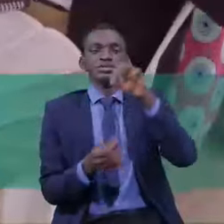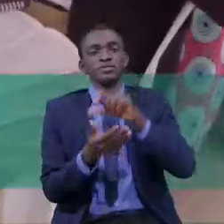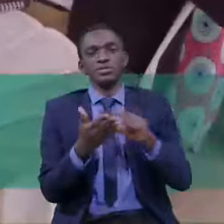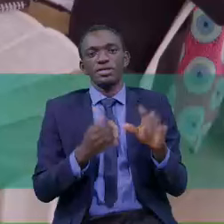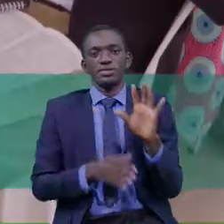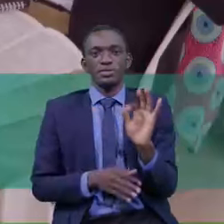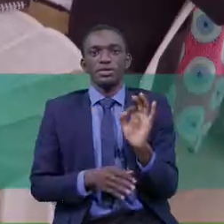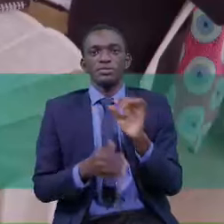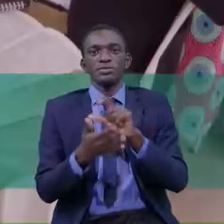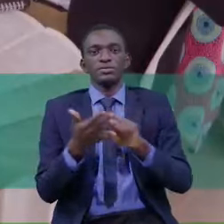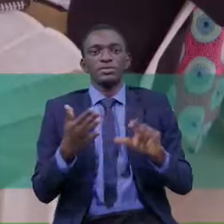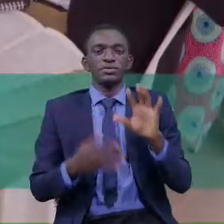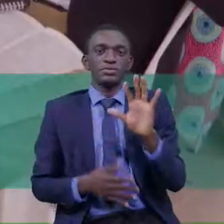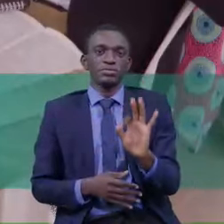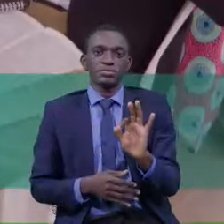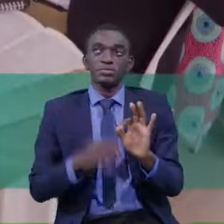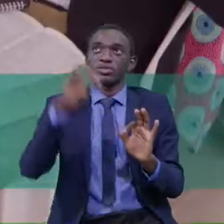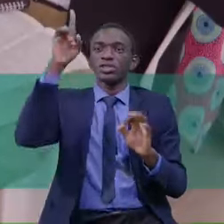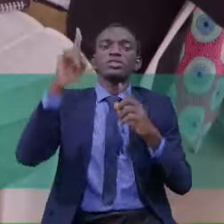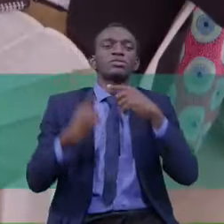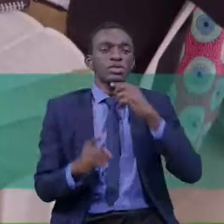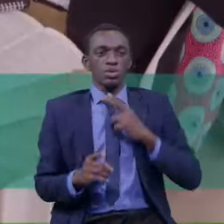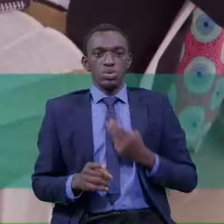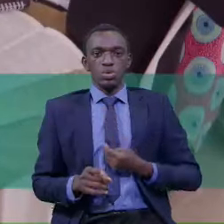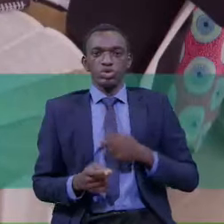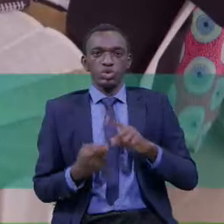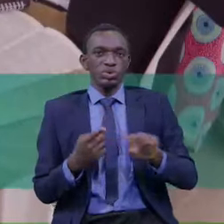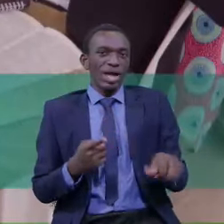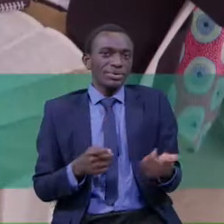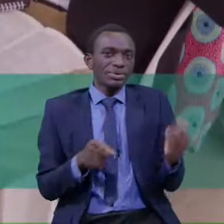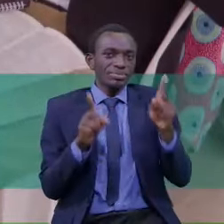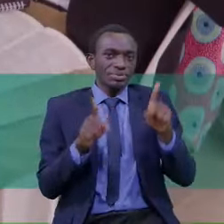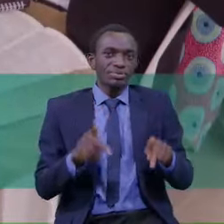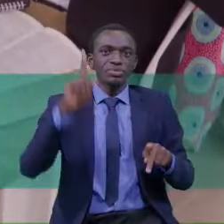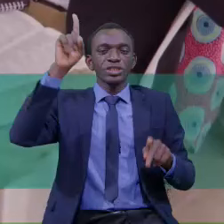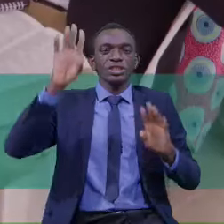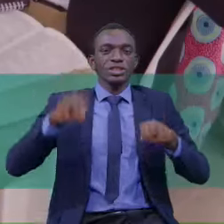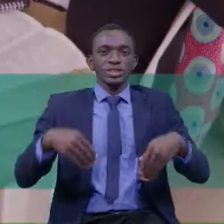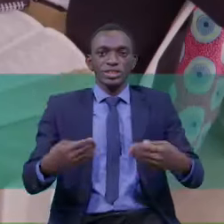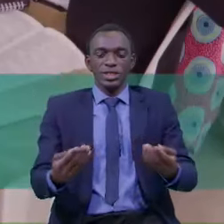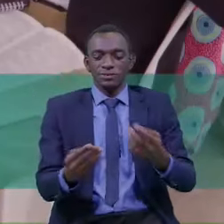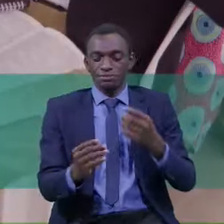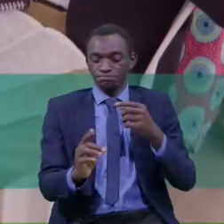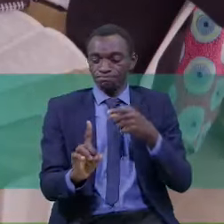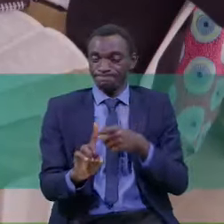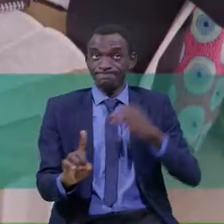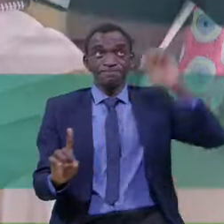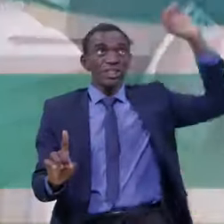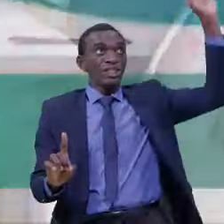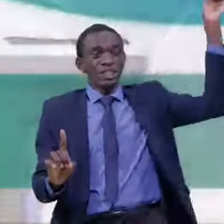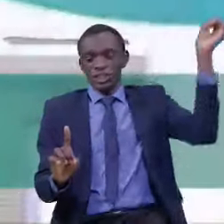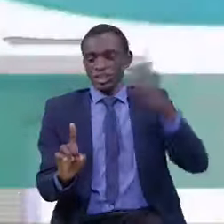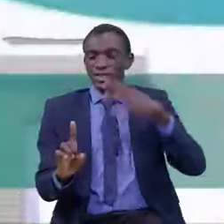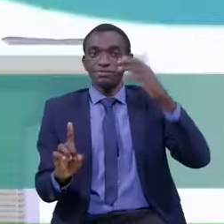9, he tells us to another faith by the same Spirit. And then to another